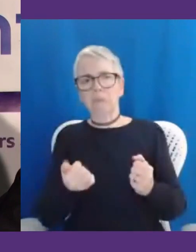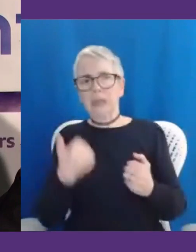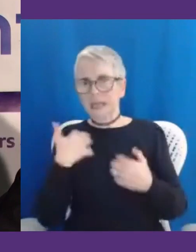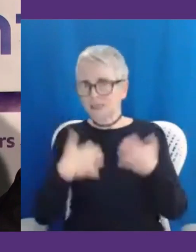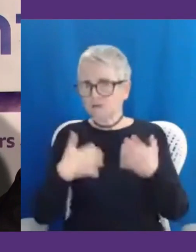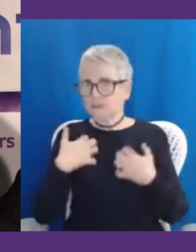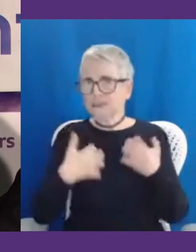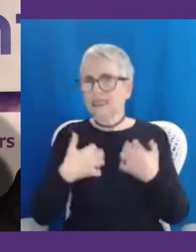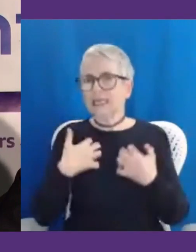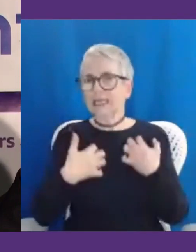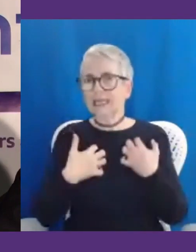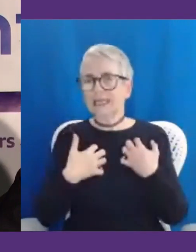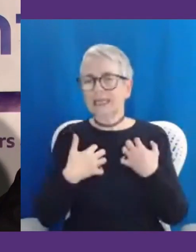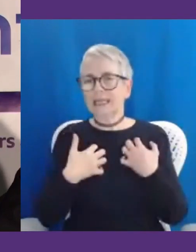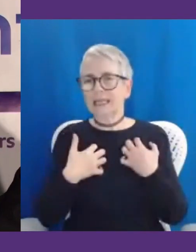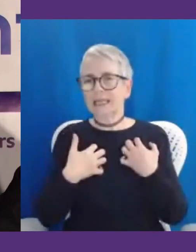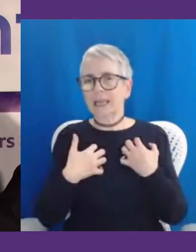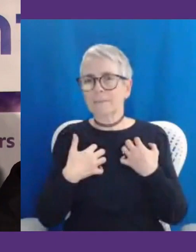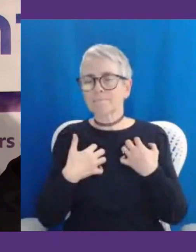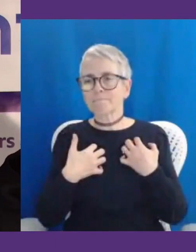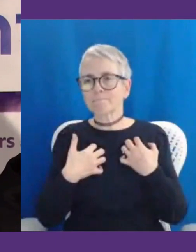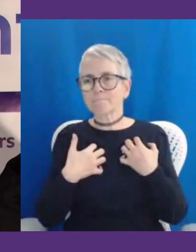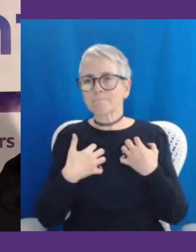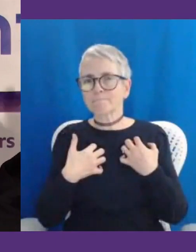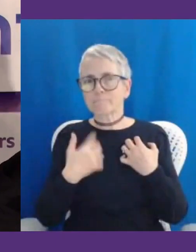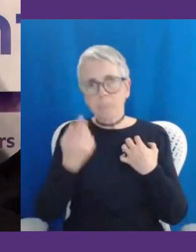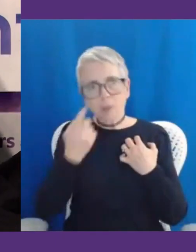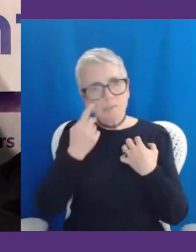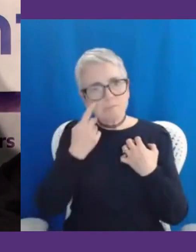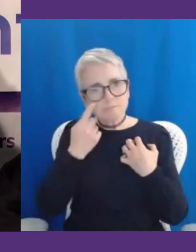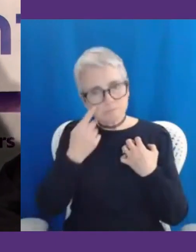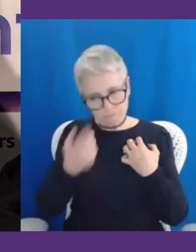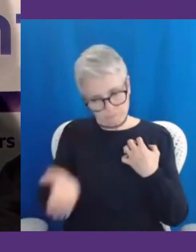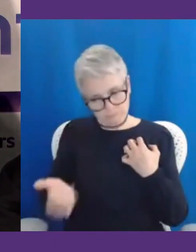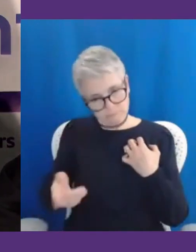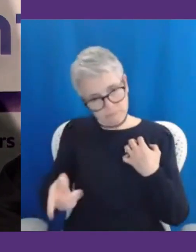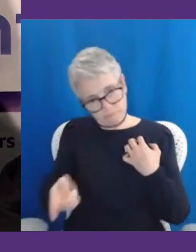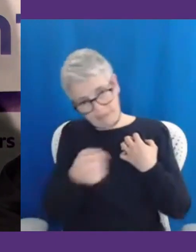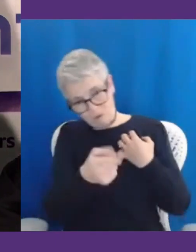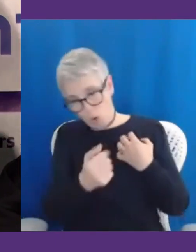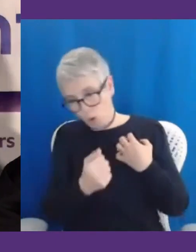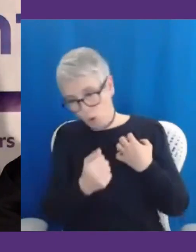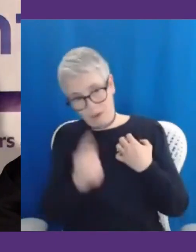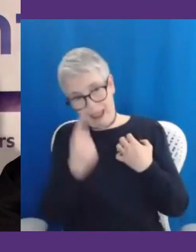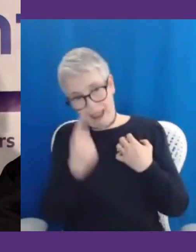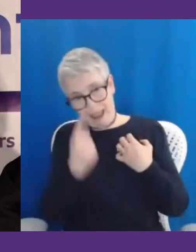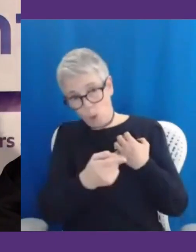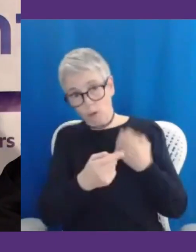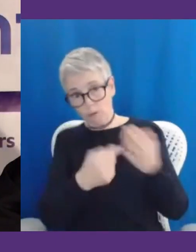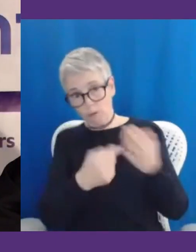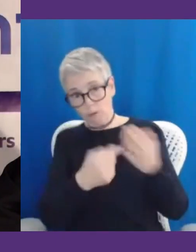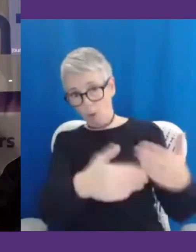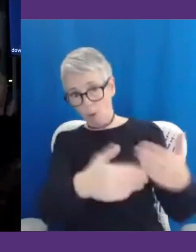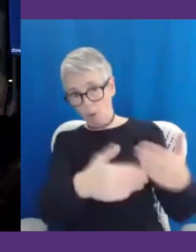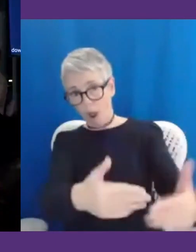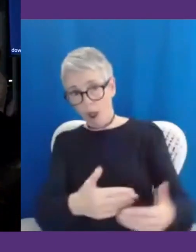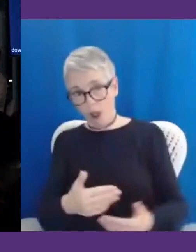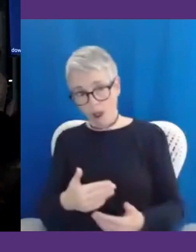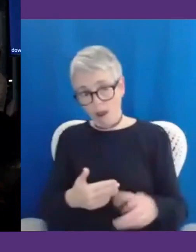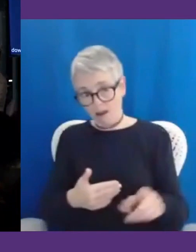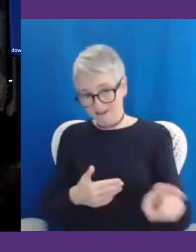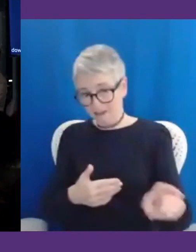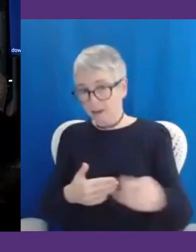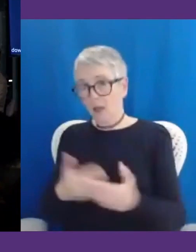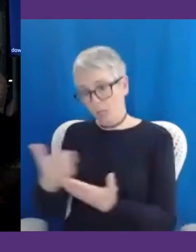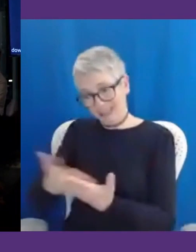sort of bring people up from downstairs and say, look, this is going on, and the guide is there for you to understand and kind